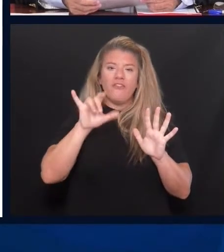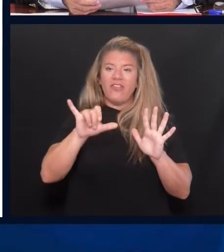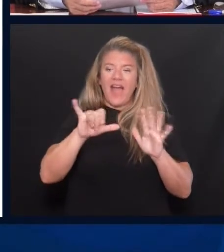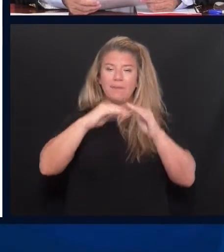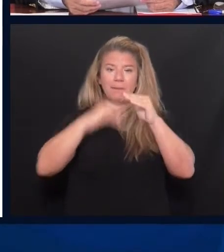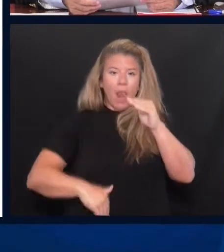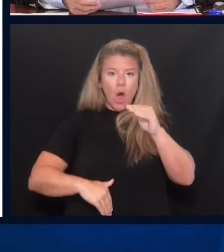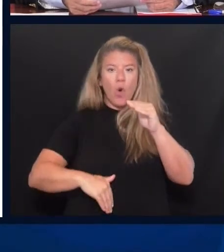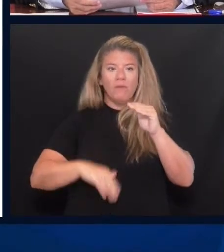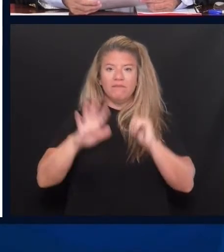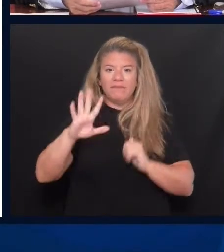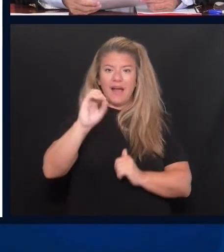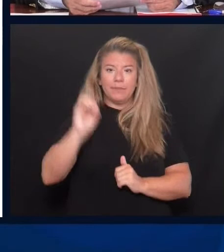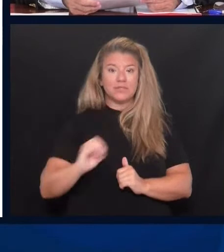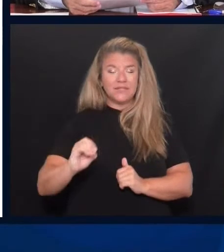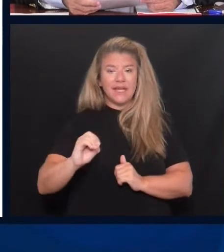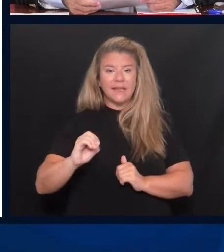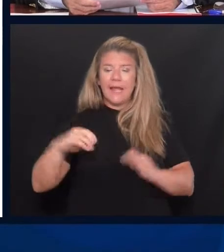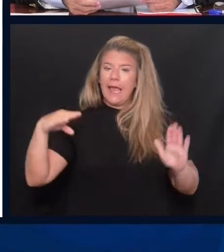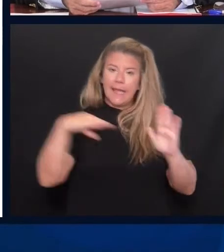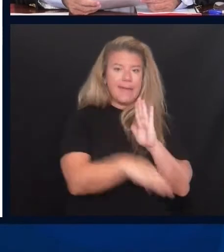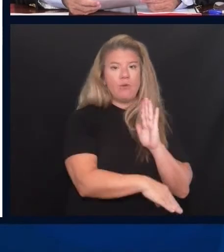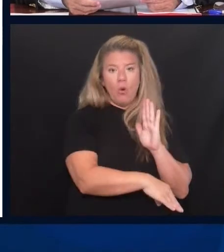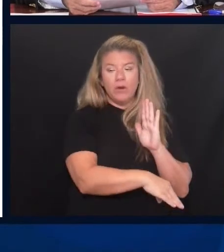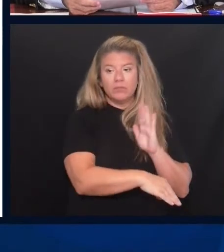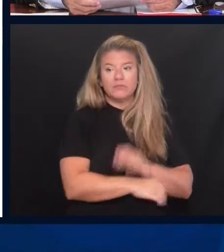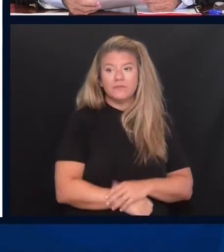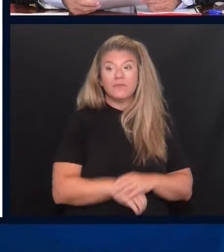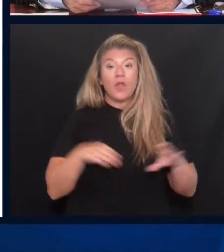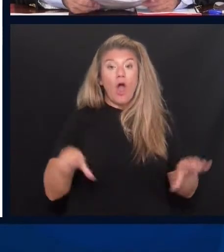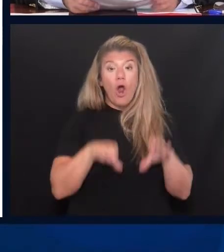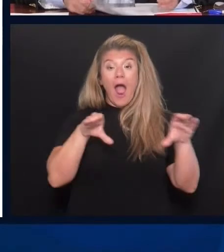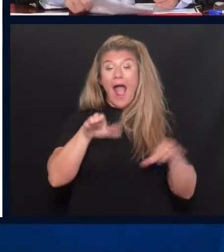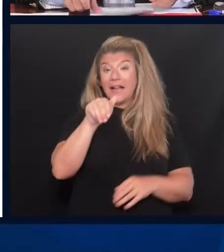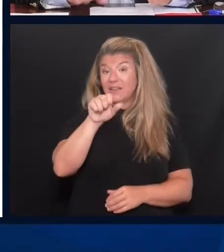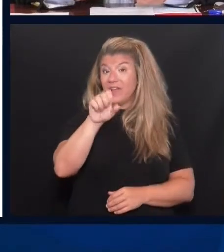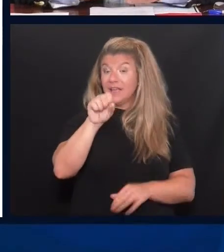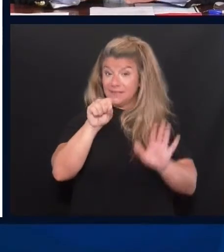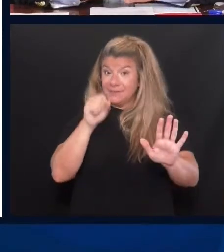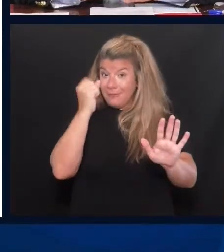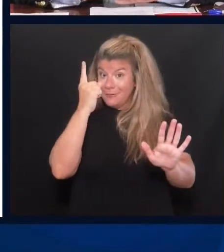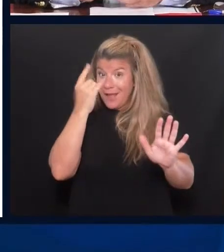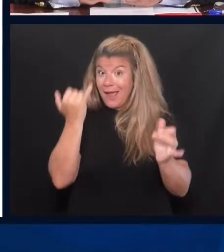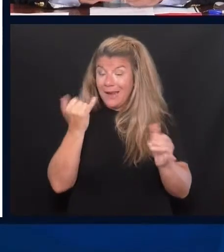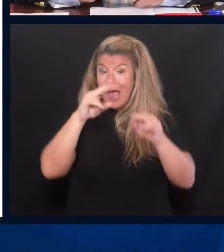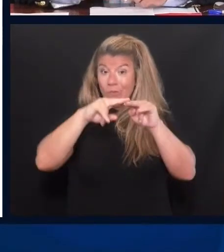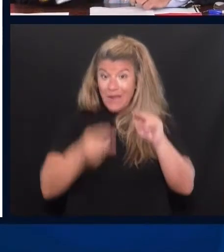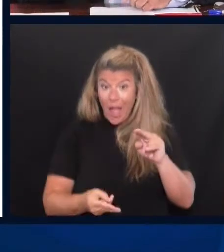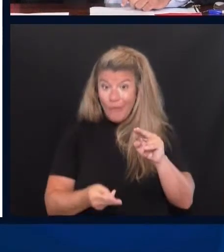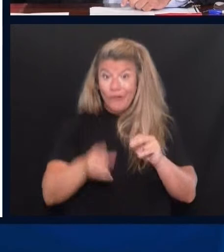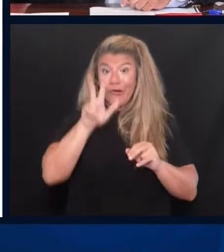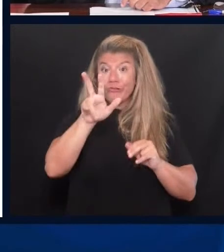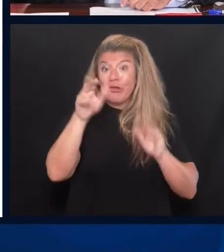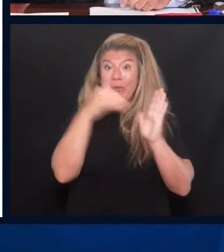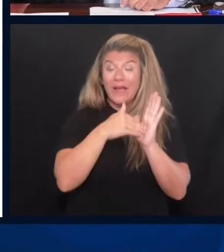5% and everything, and then keep on going. Our active cases, get this, are down to